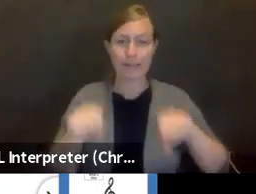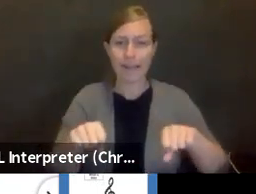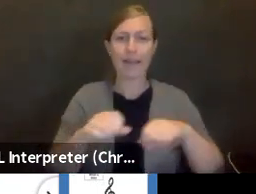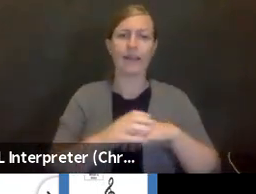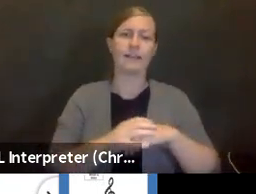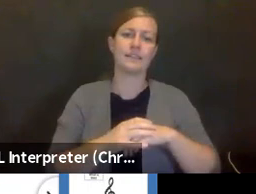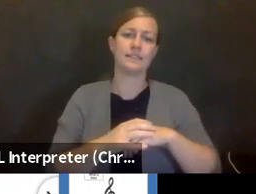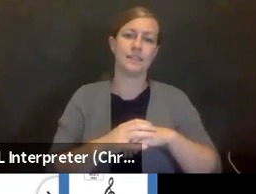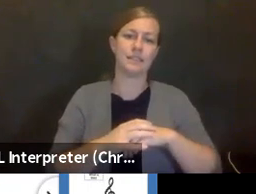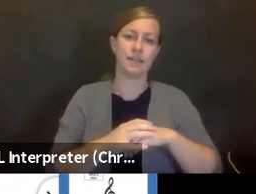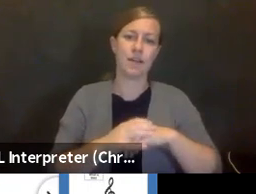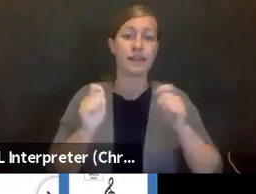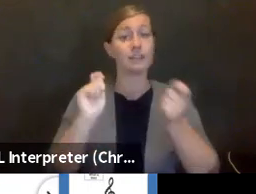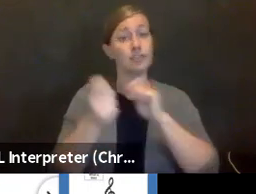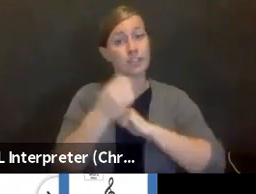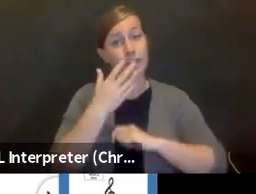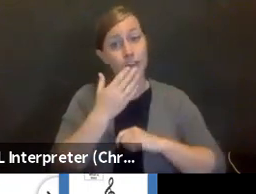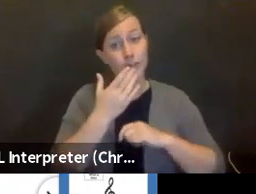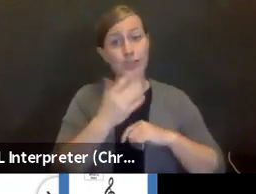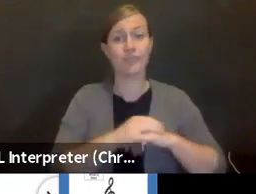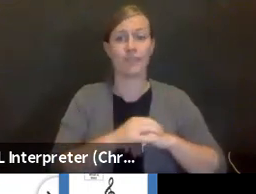I could change colors.